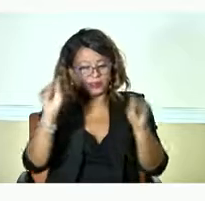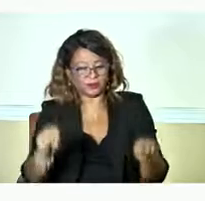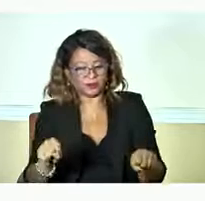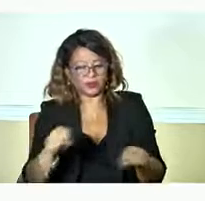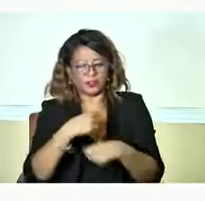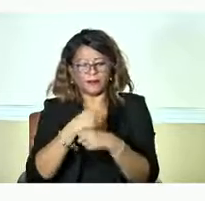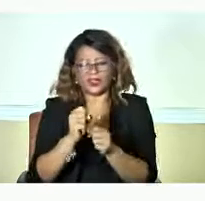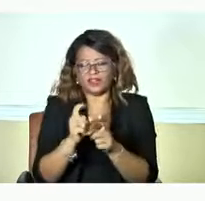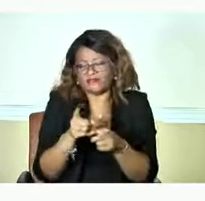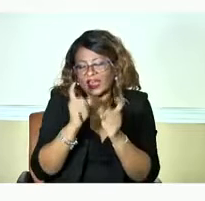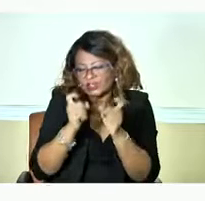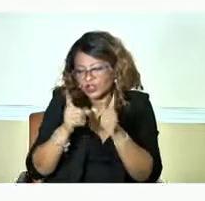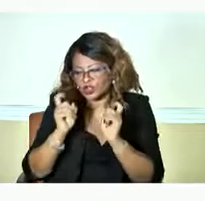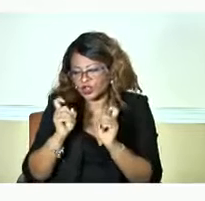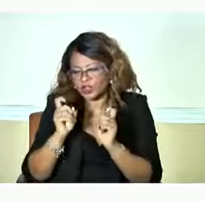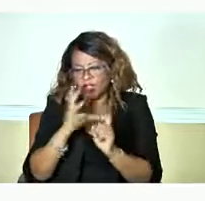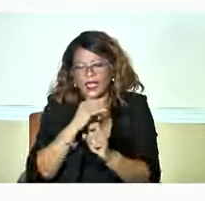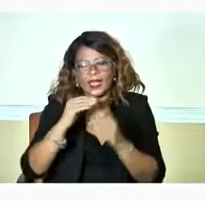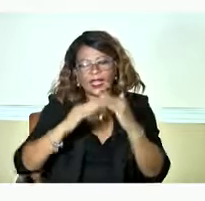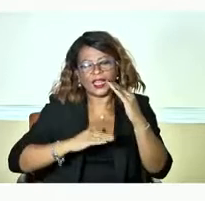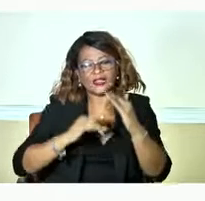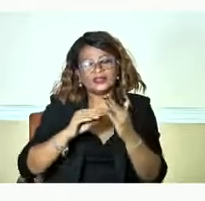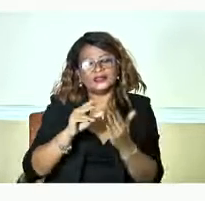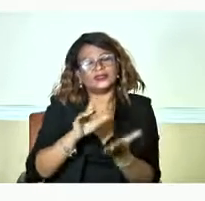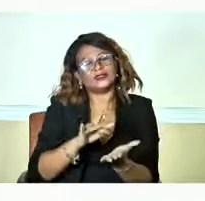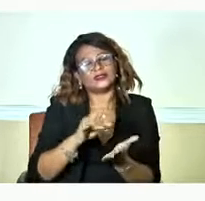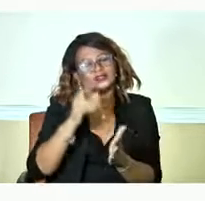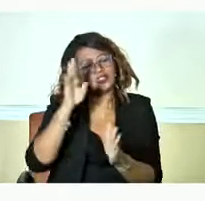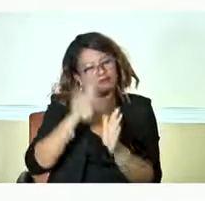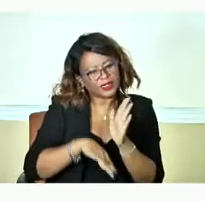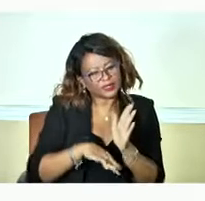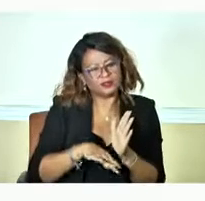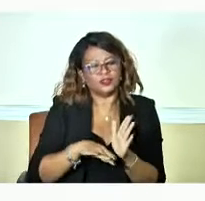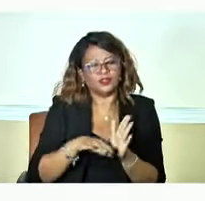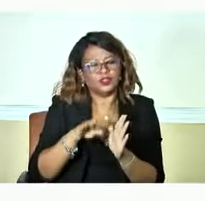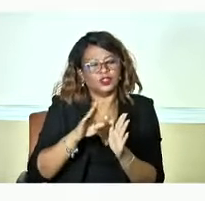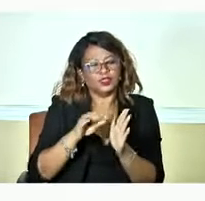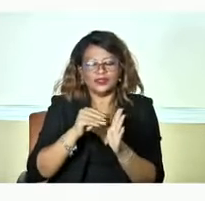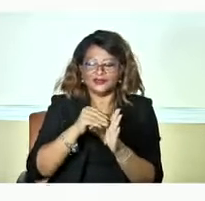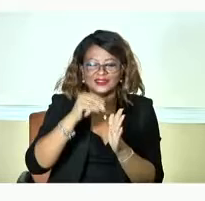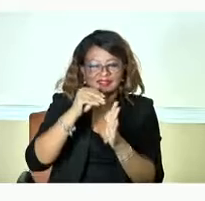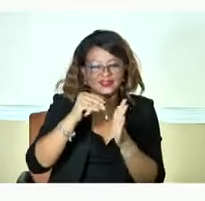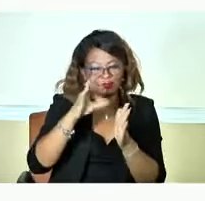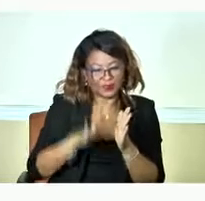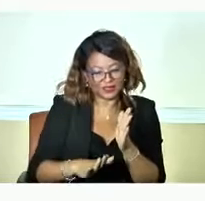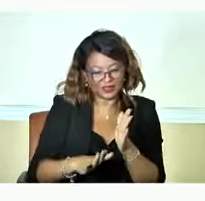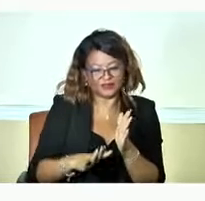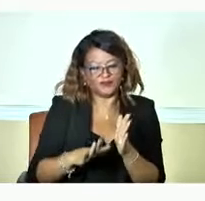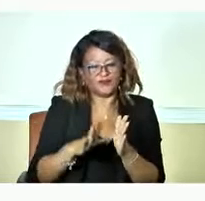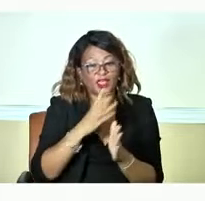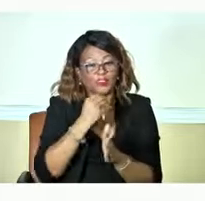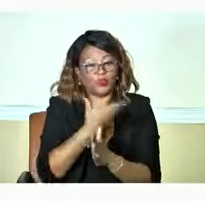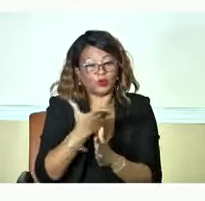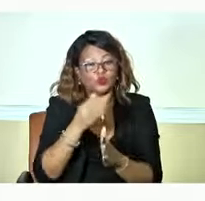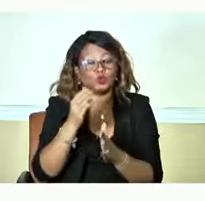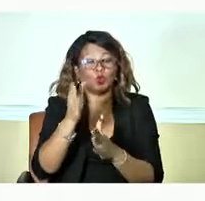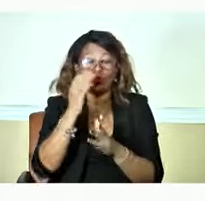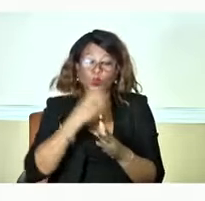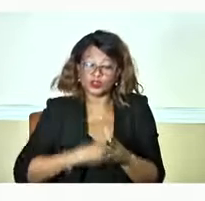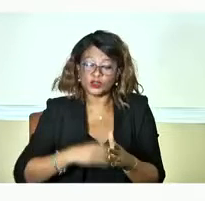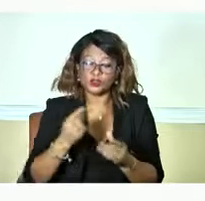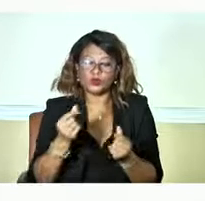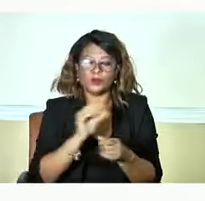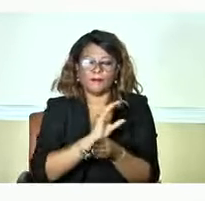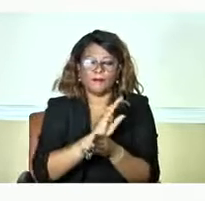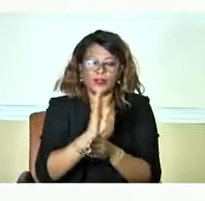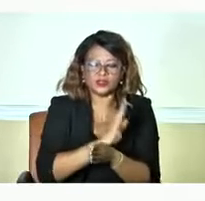to make it faster and less expensive for citizens and residents, and those wishing to do business